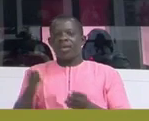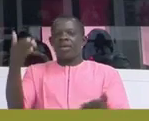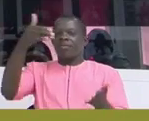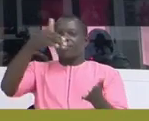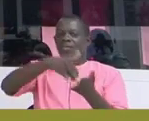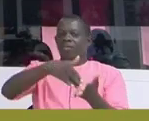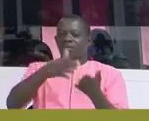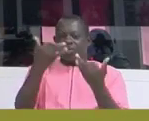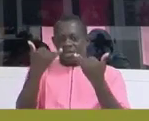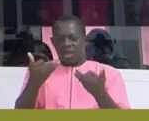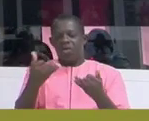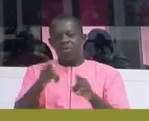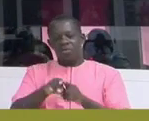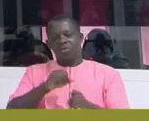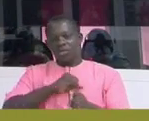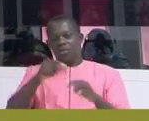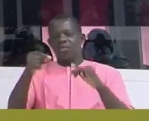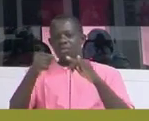who